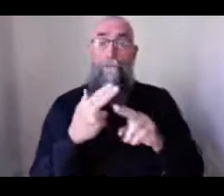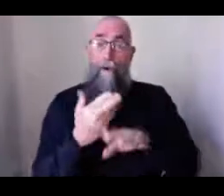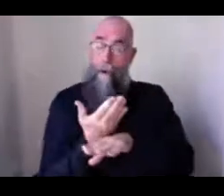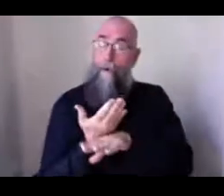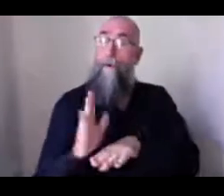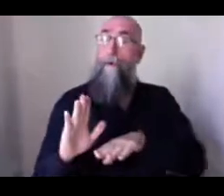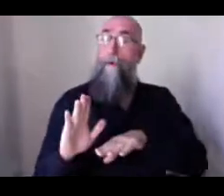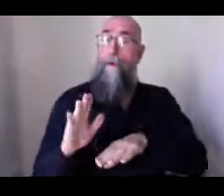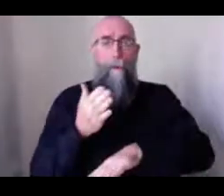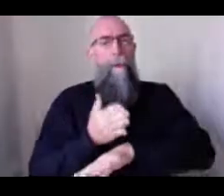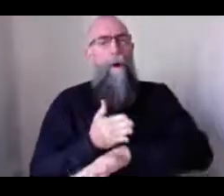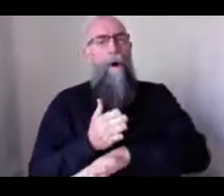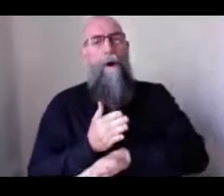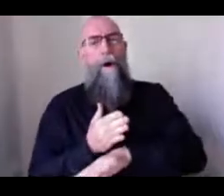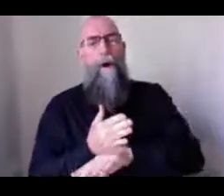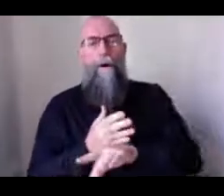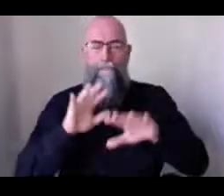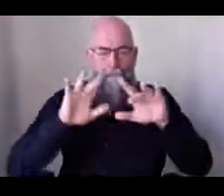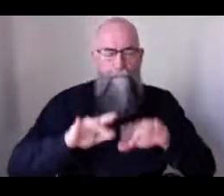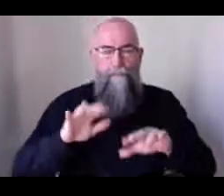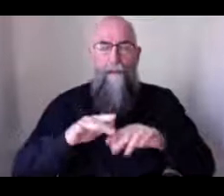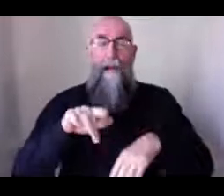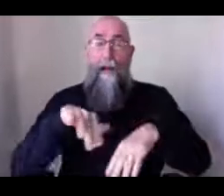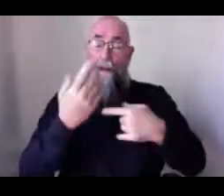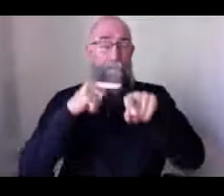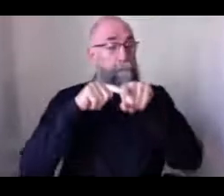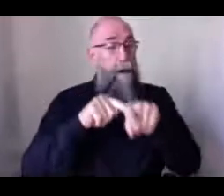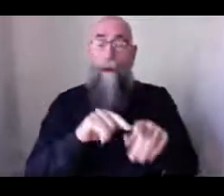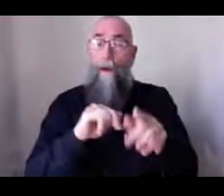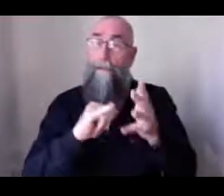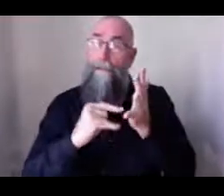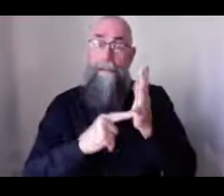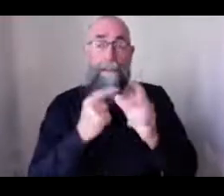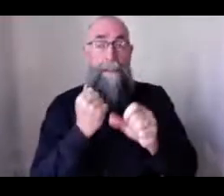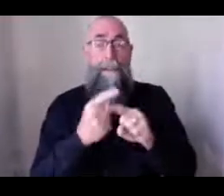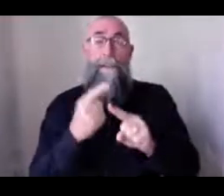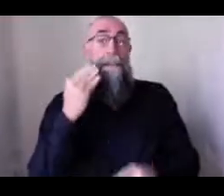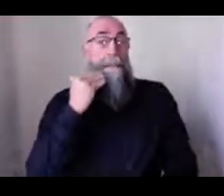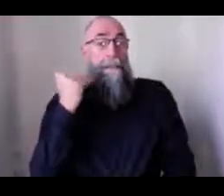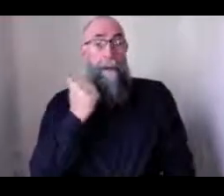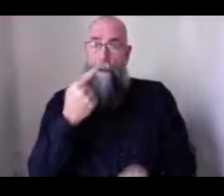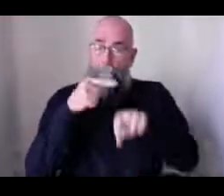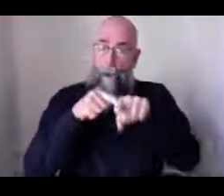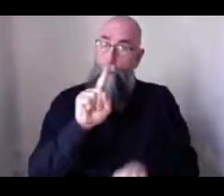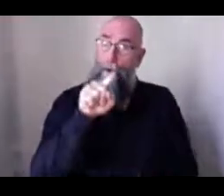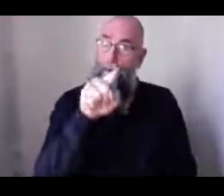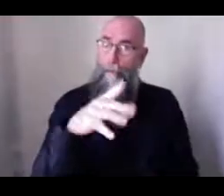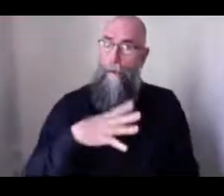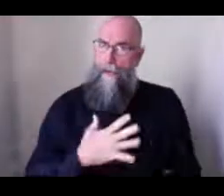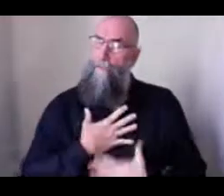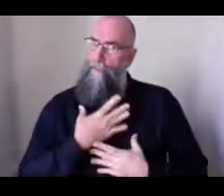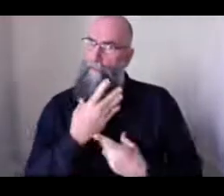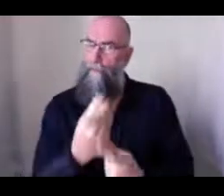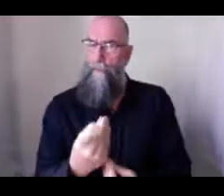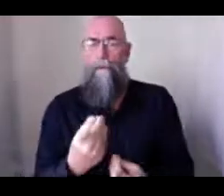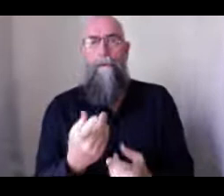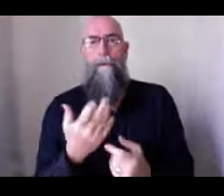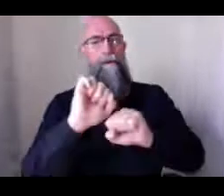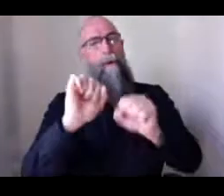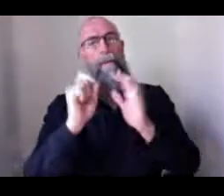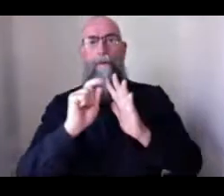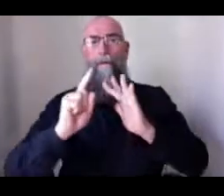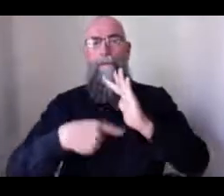those stages, a combination of those stages, it's up to you where you're at with your project. The funding that you're applying for could